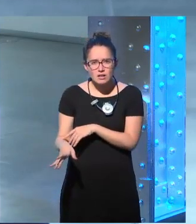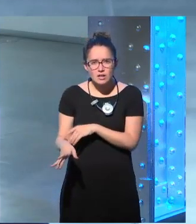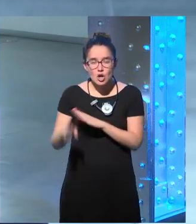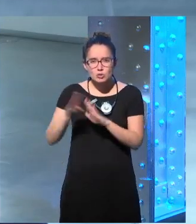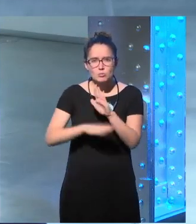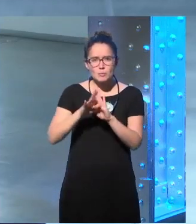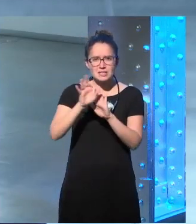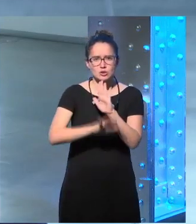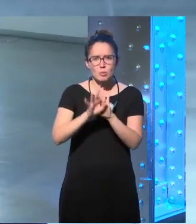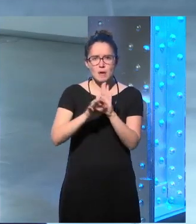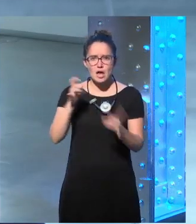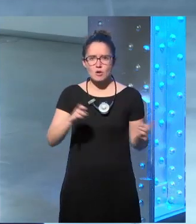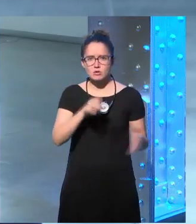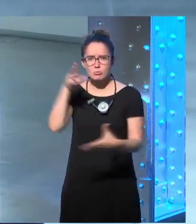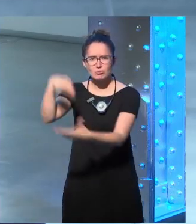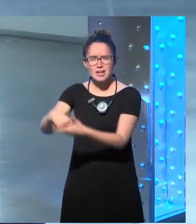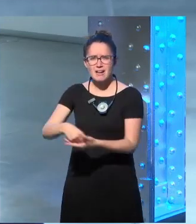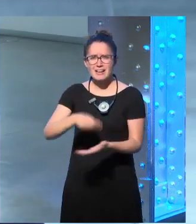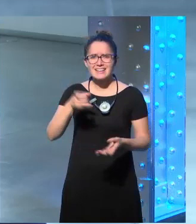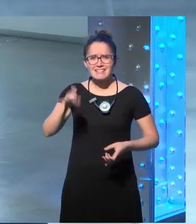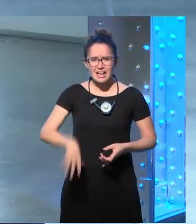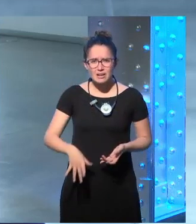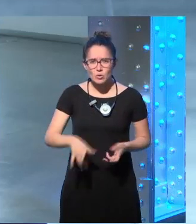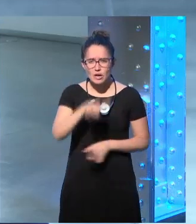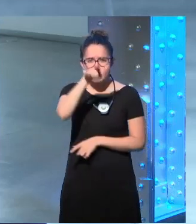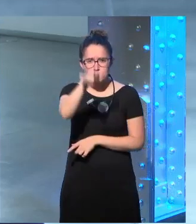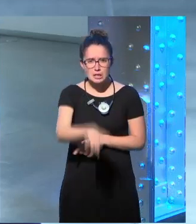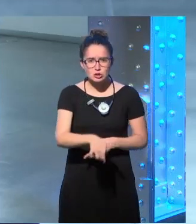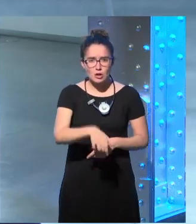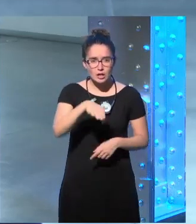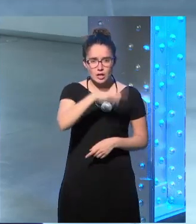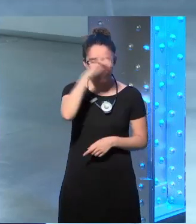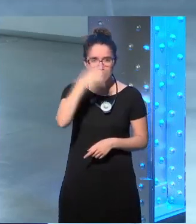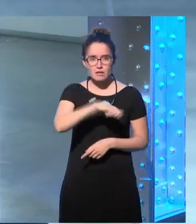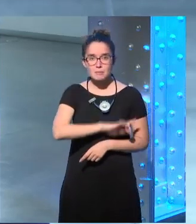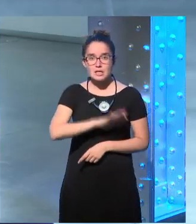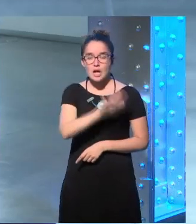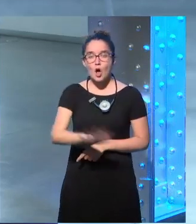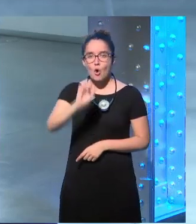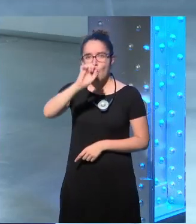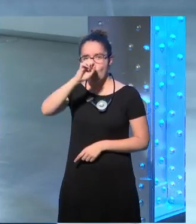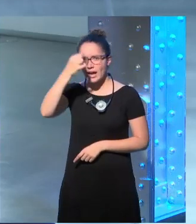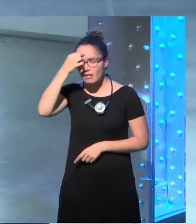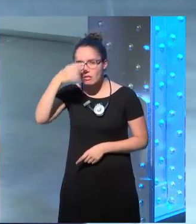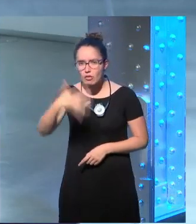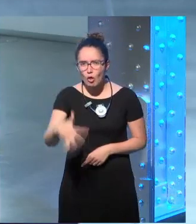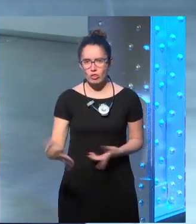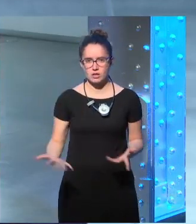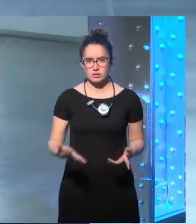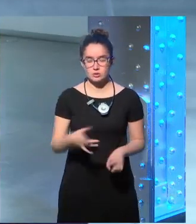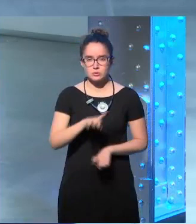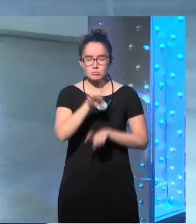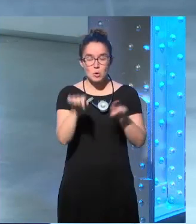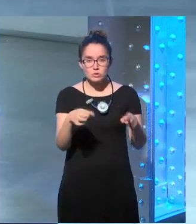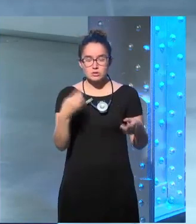to write the software programs for these robots? Will it be somebody in India, or will they